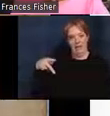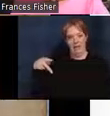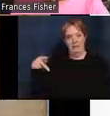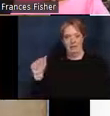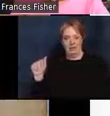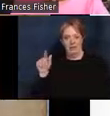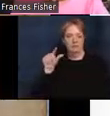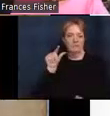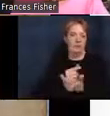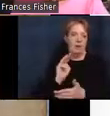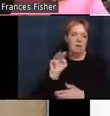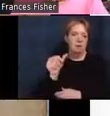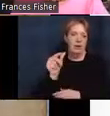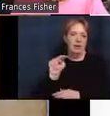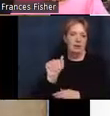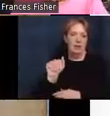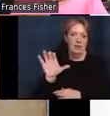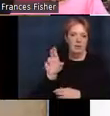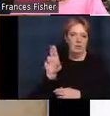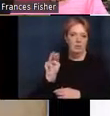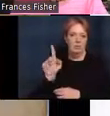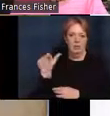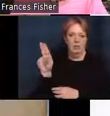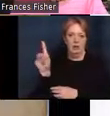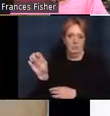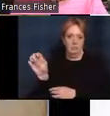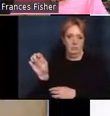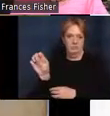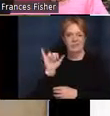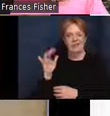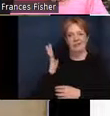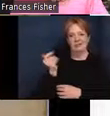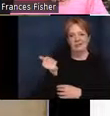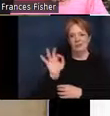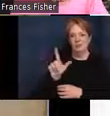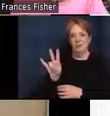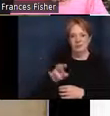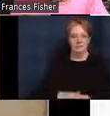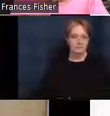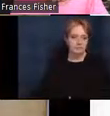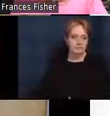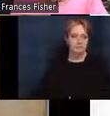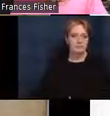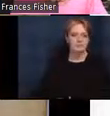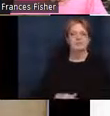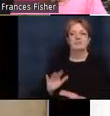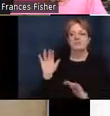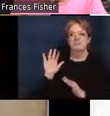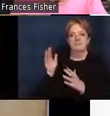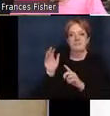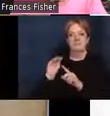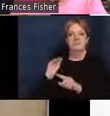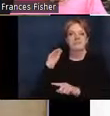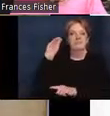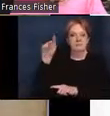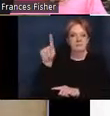1927. She would then go on to New York, and these children's books,